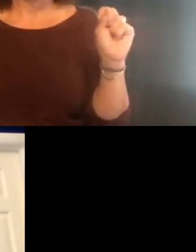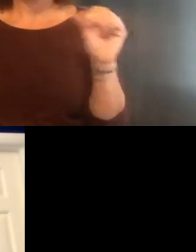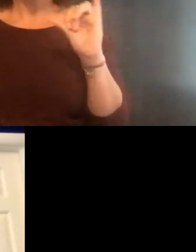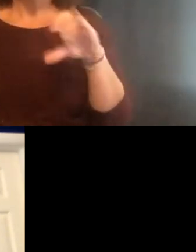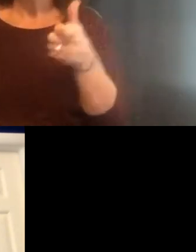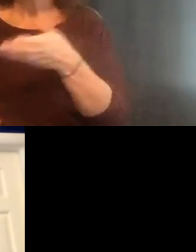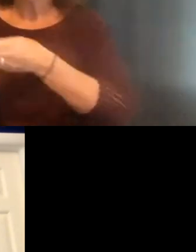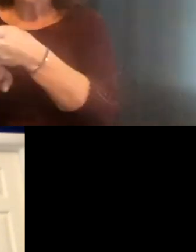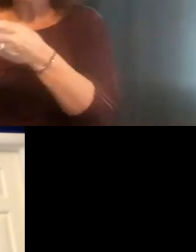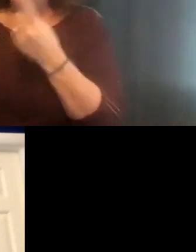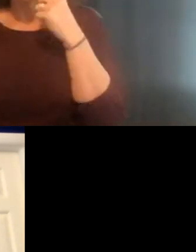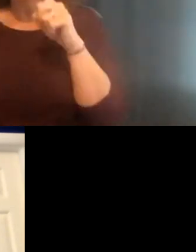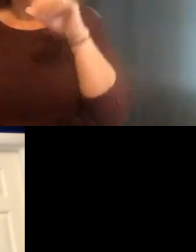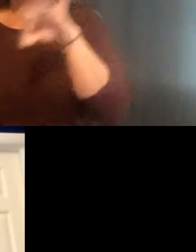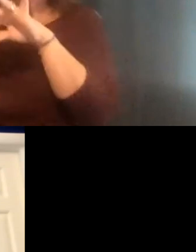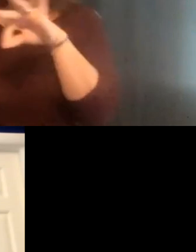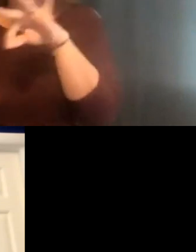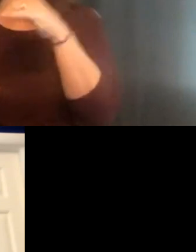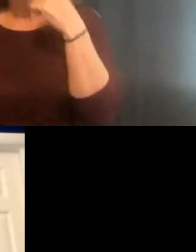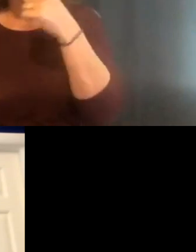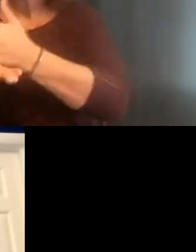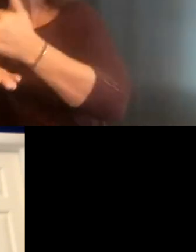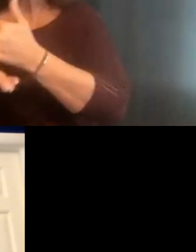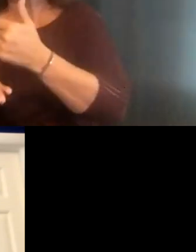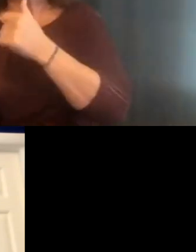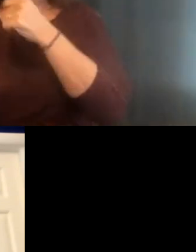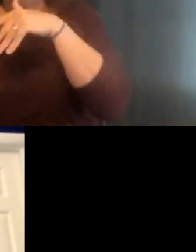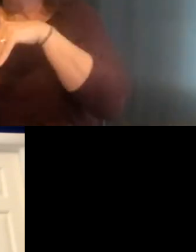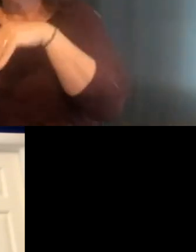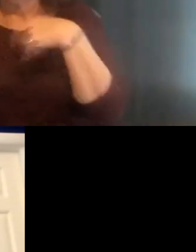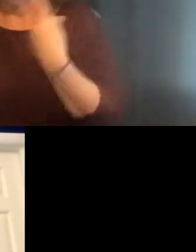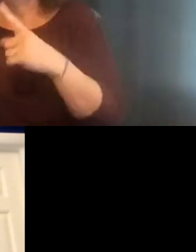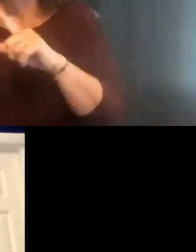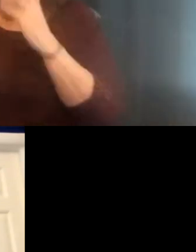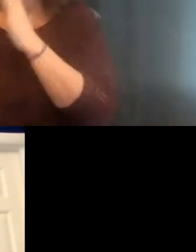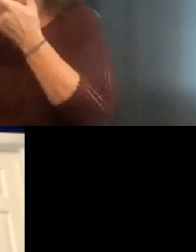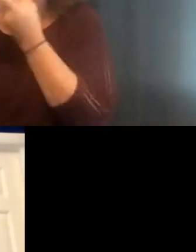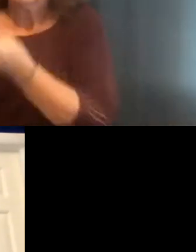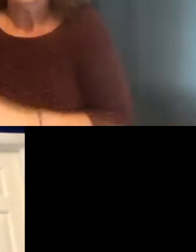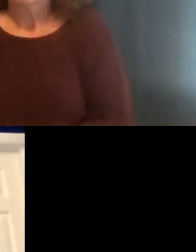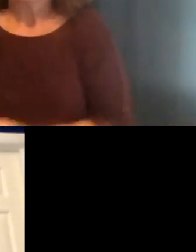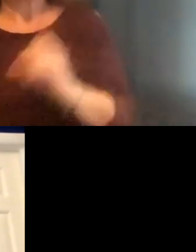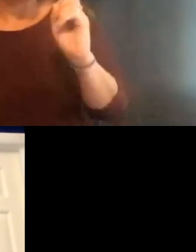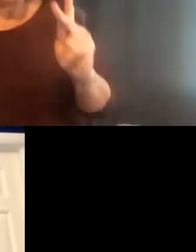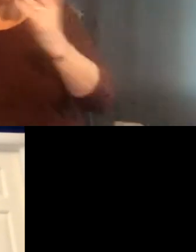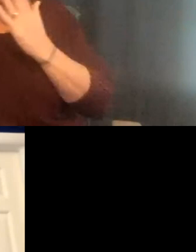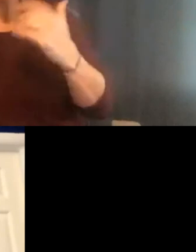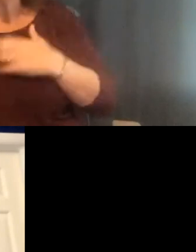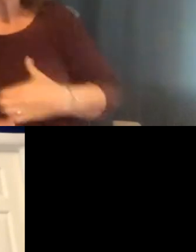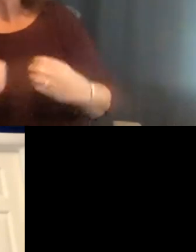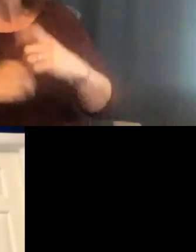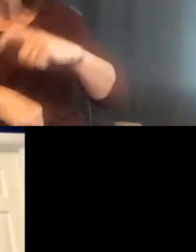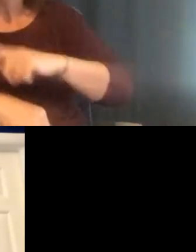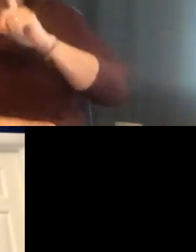treatment using hypnosis. I don't think that's been studied at all, which would be interesting. All right, thanks. Well, I wish you had more time. This